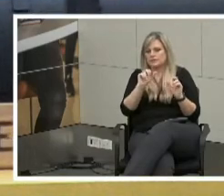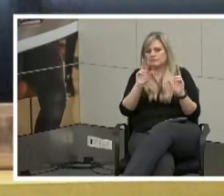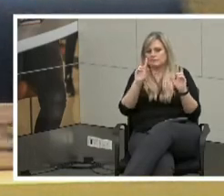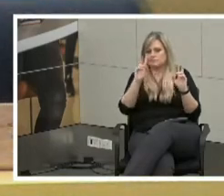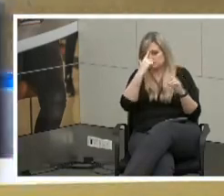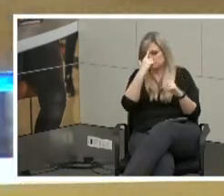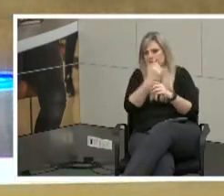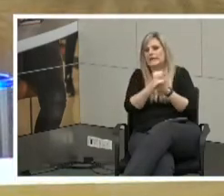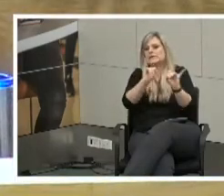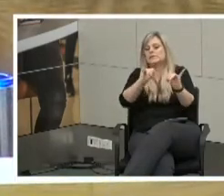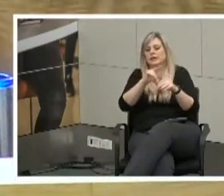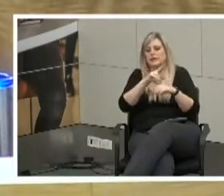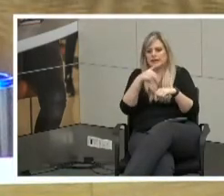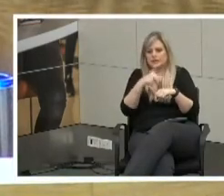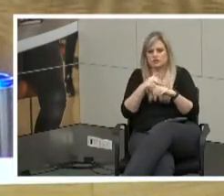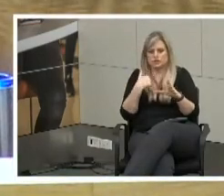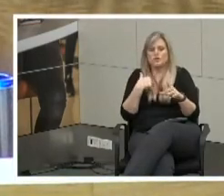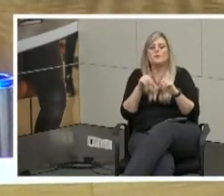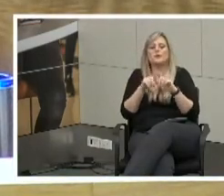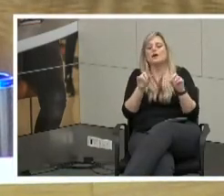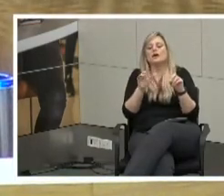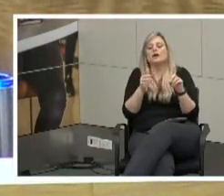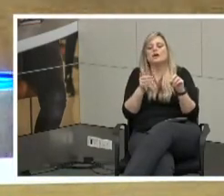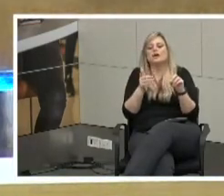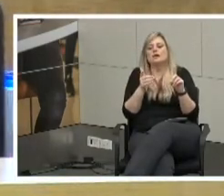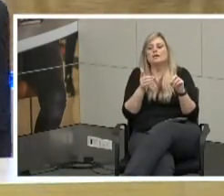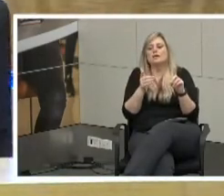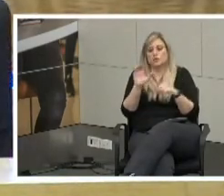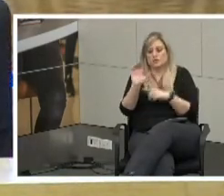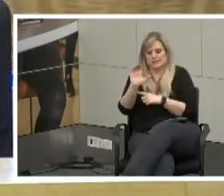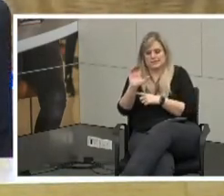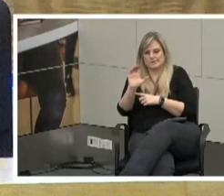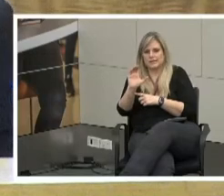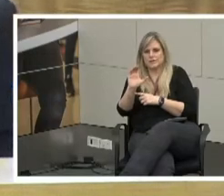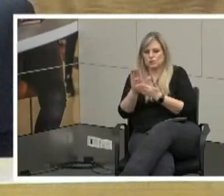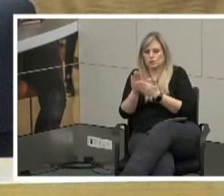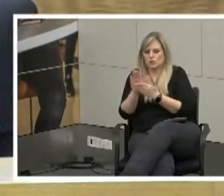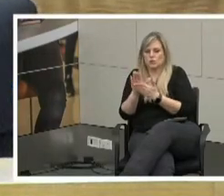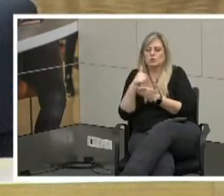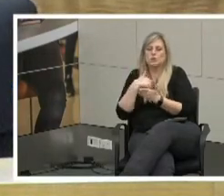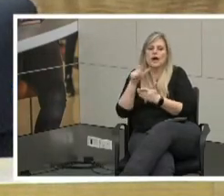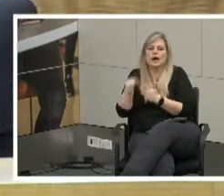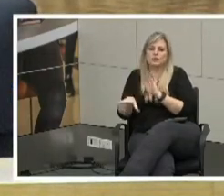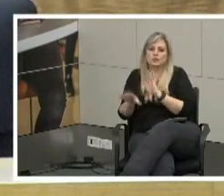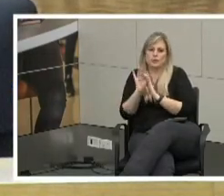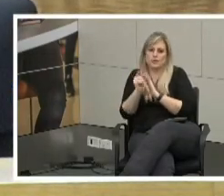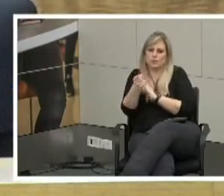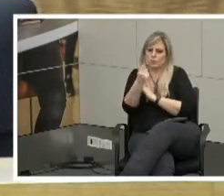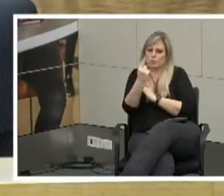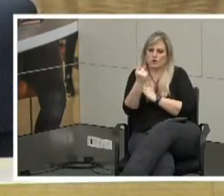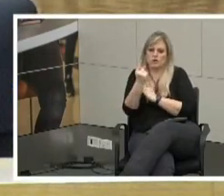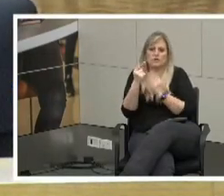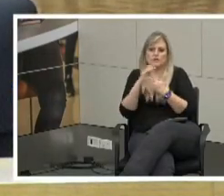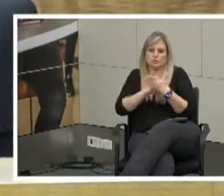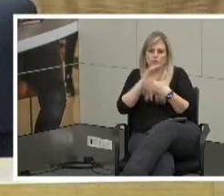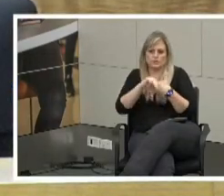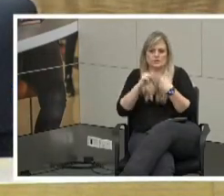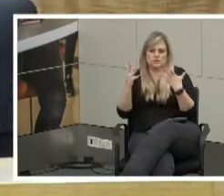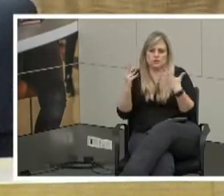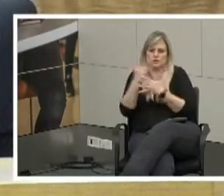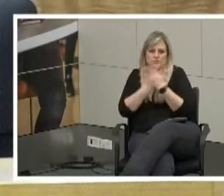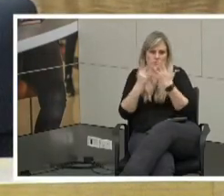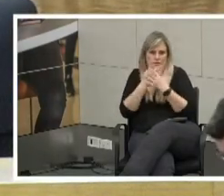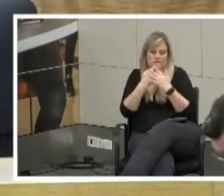you know was inherited but for the for the C rated schools for example they have to choose one of the vetted curriculum either